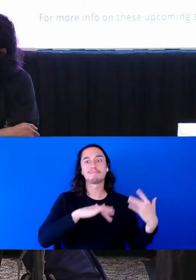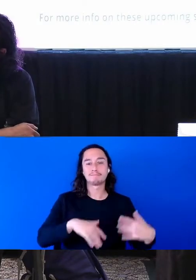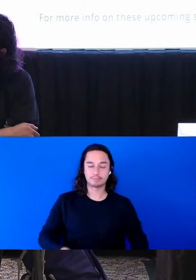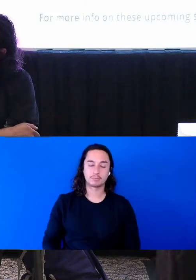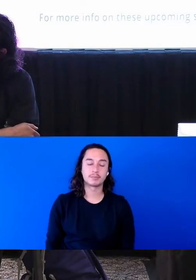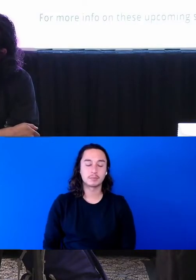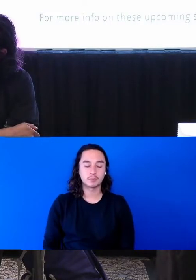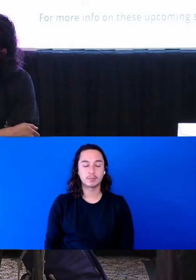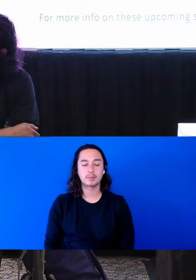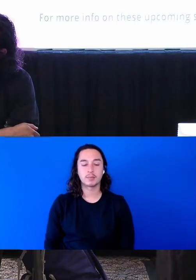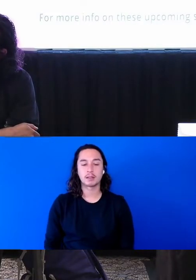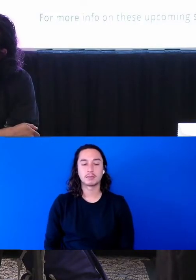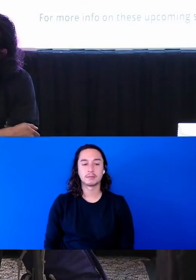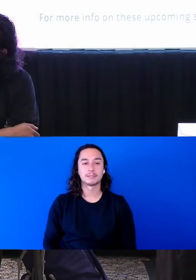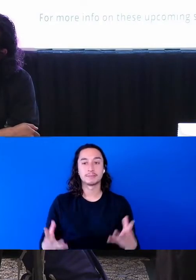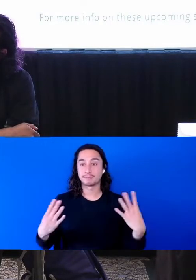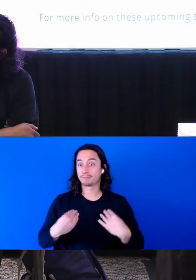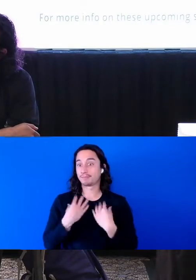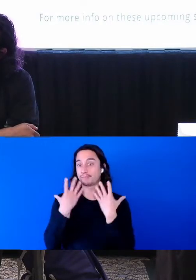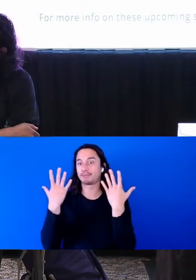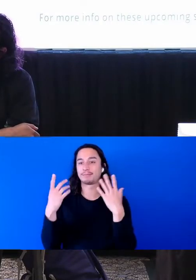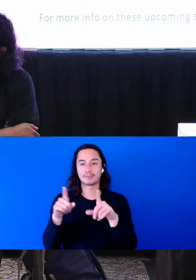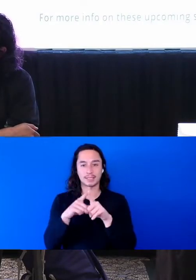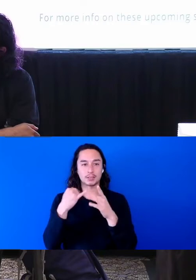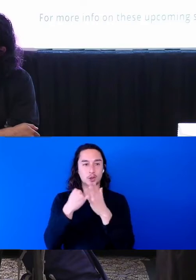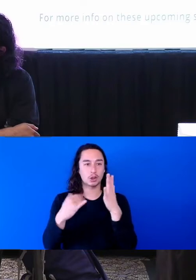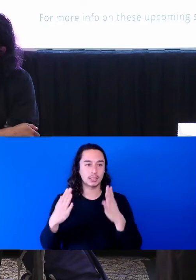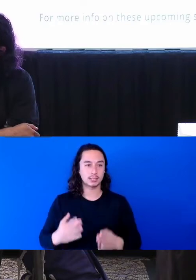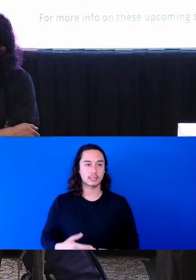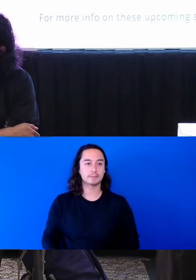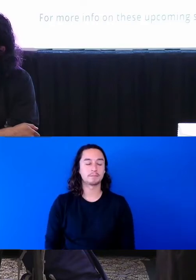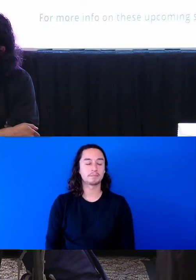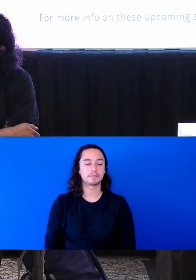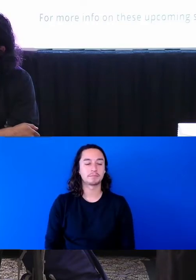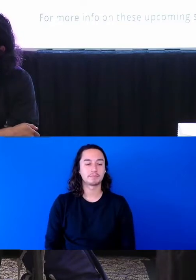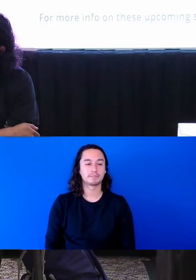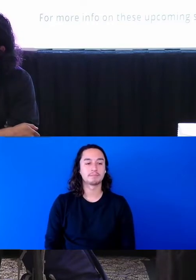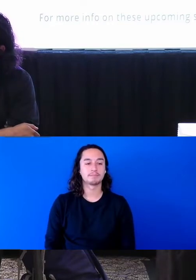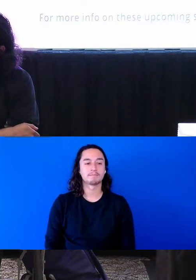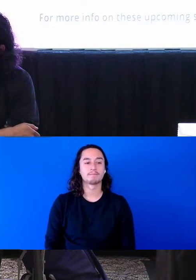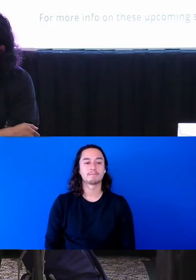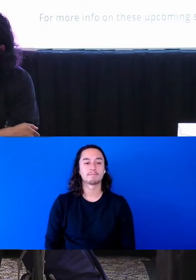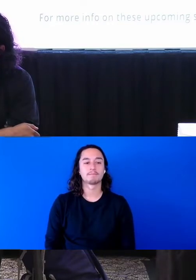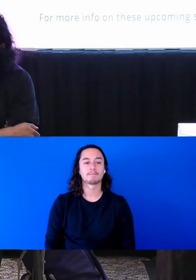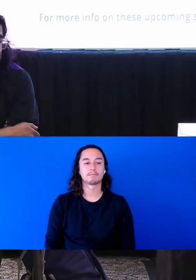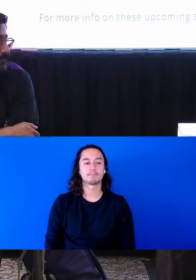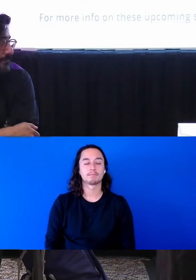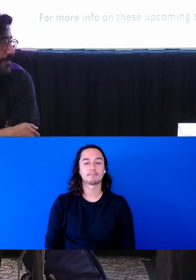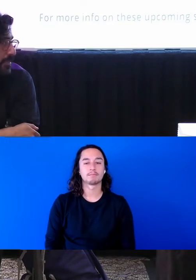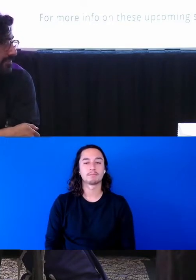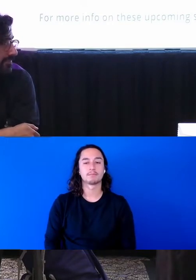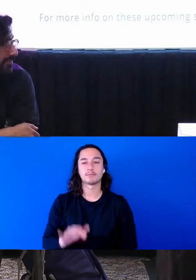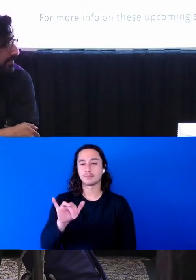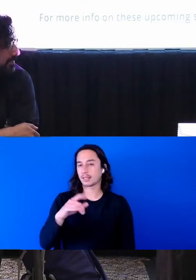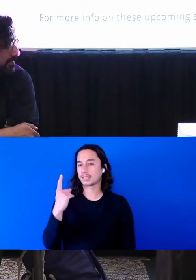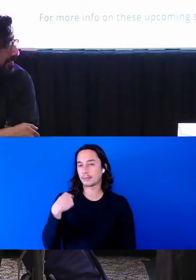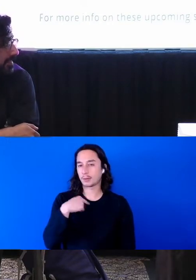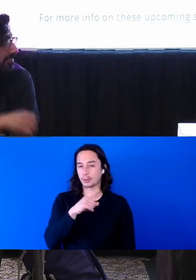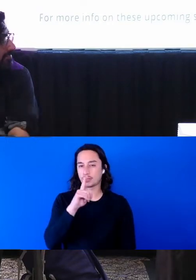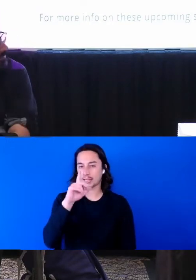is invigorating to me as an artist, and it's especially like in dance floor is something that we were really interested in.